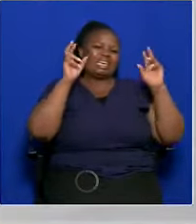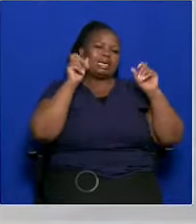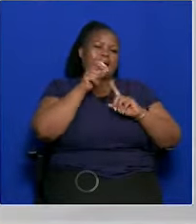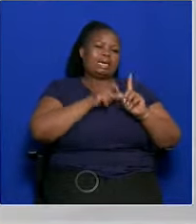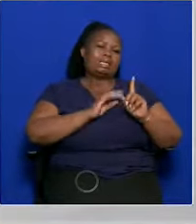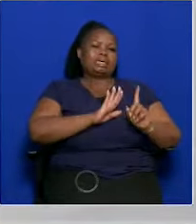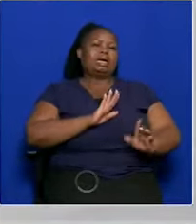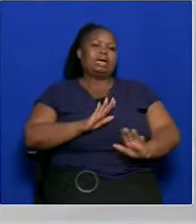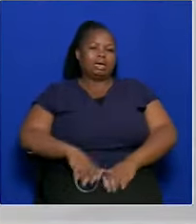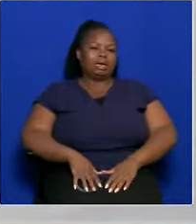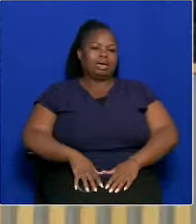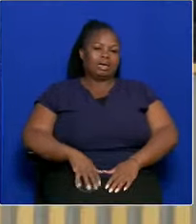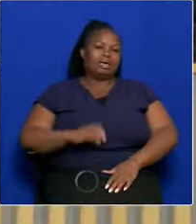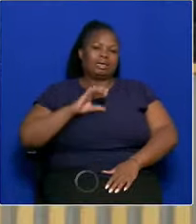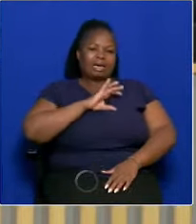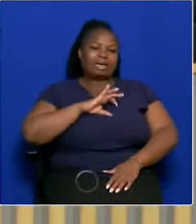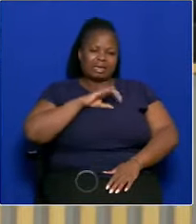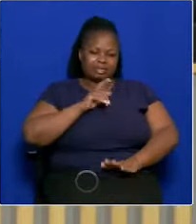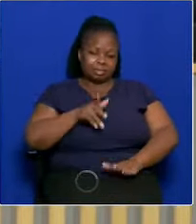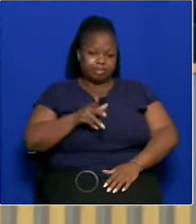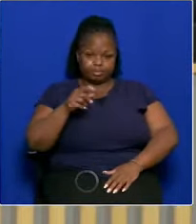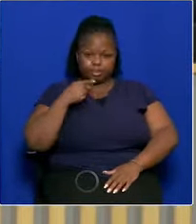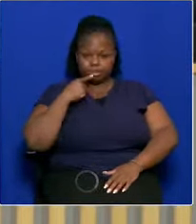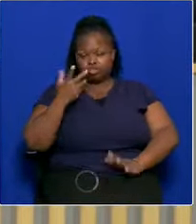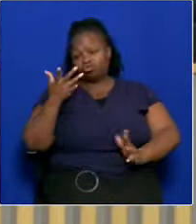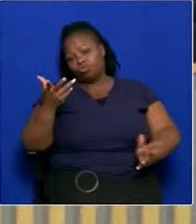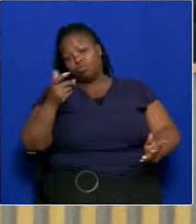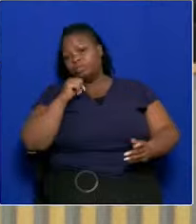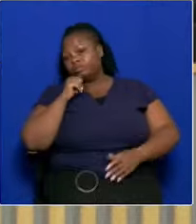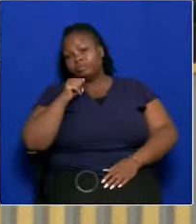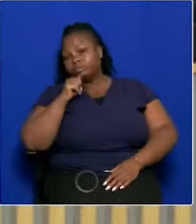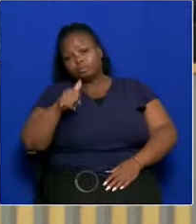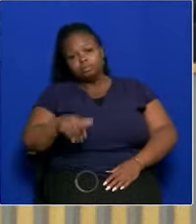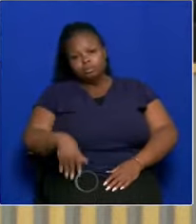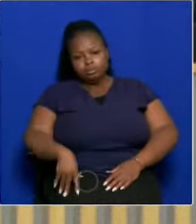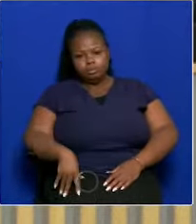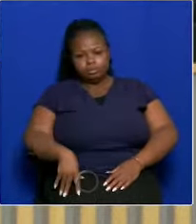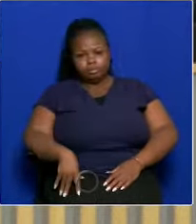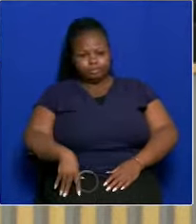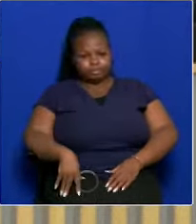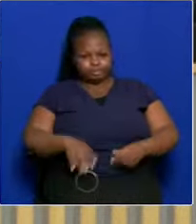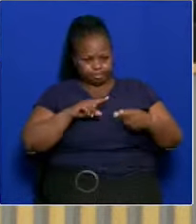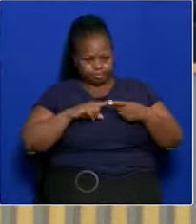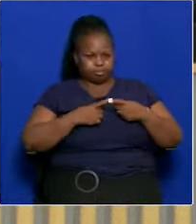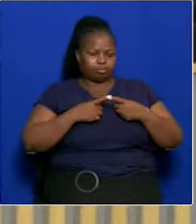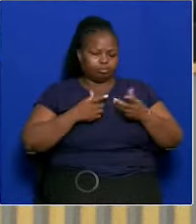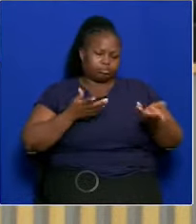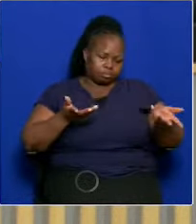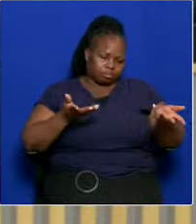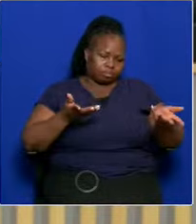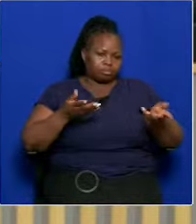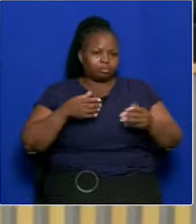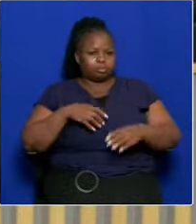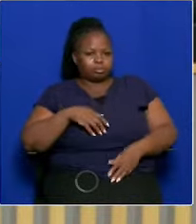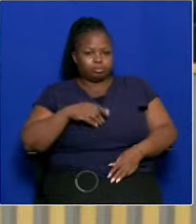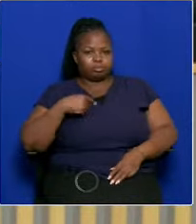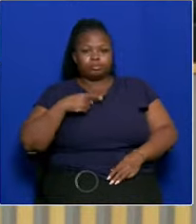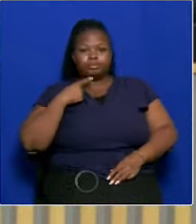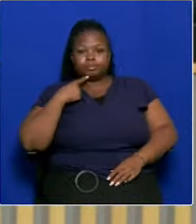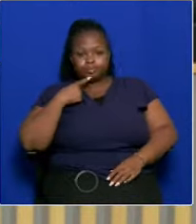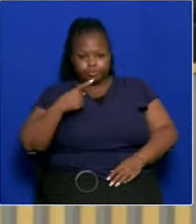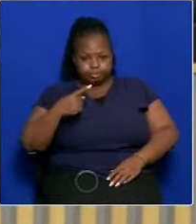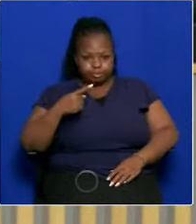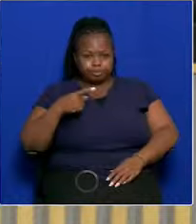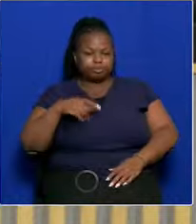My point remains though, even if you didn't use the word nuisance, what I'm saying to you,